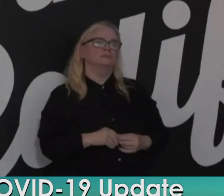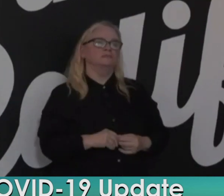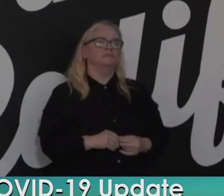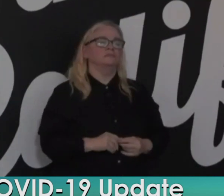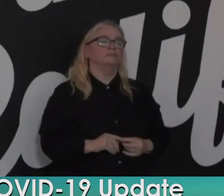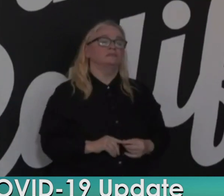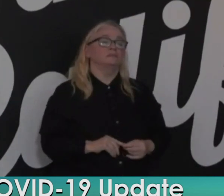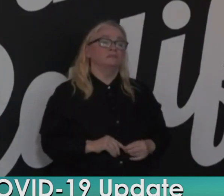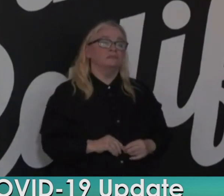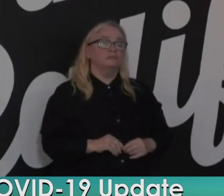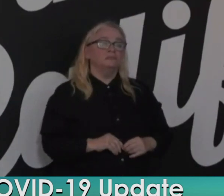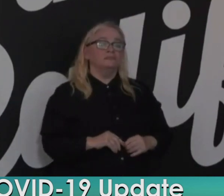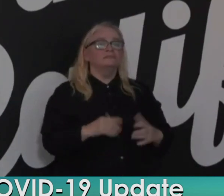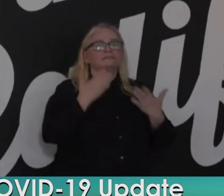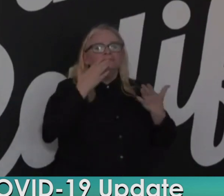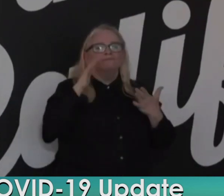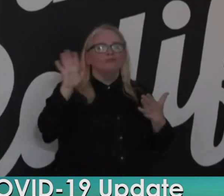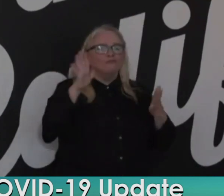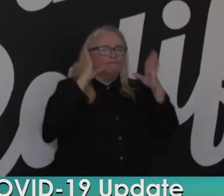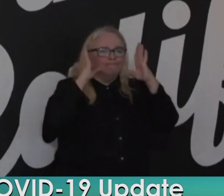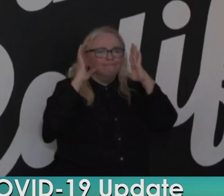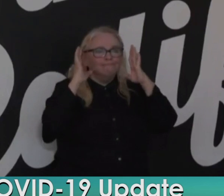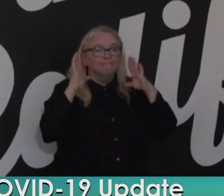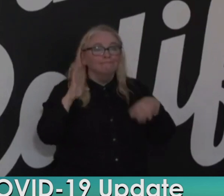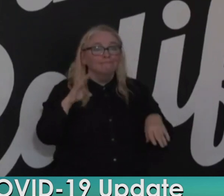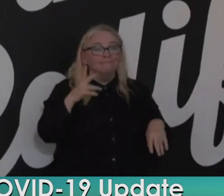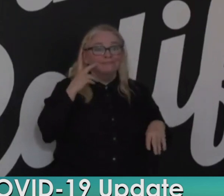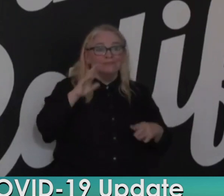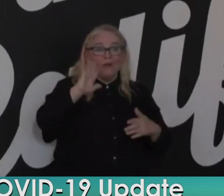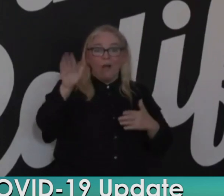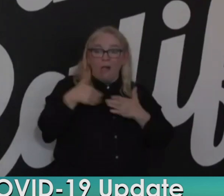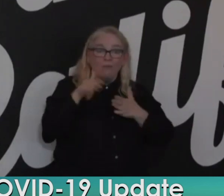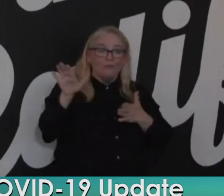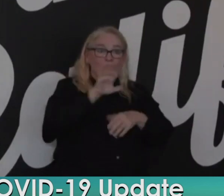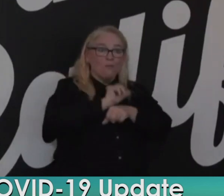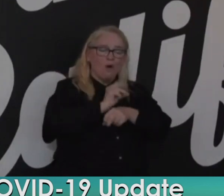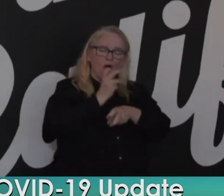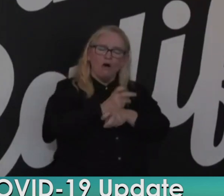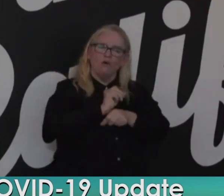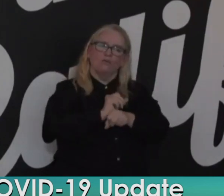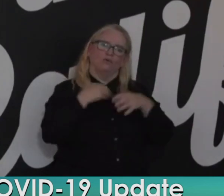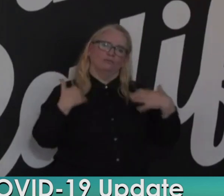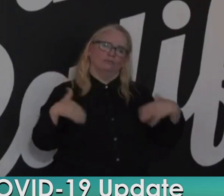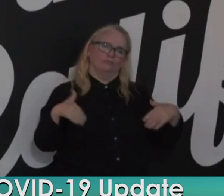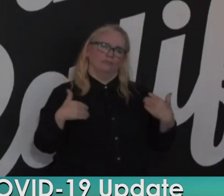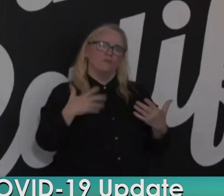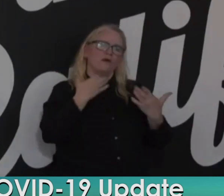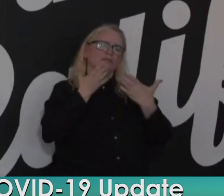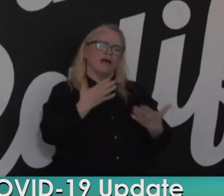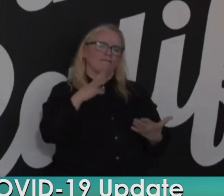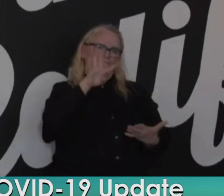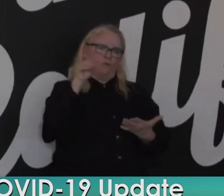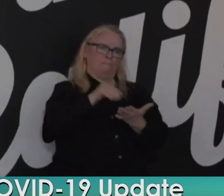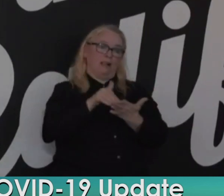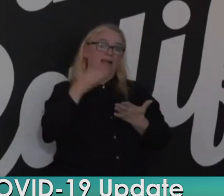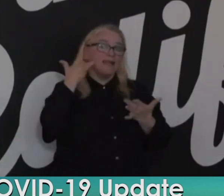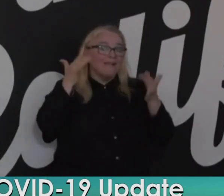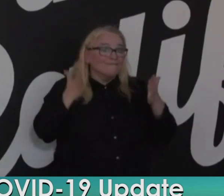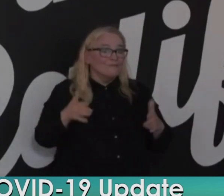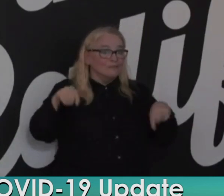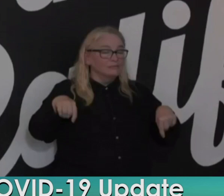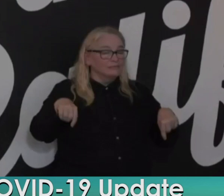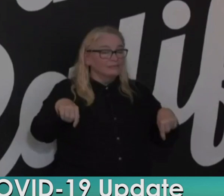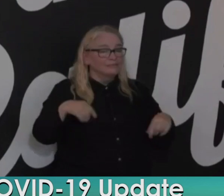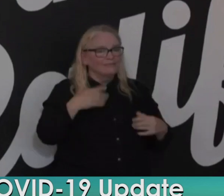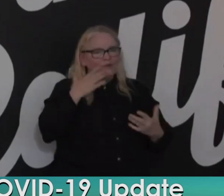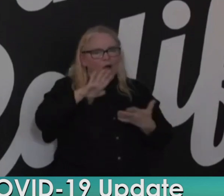think we're seeing the progress of all of your hard work. Let me thank 40 million Californians for everything you've done to